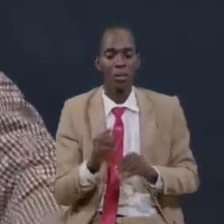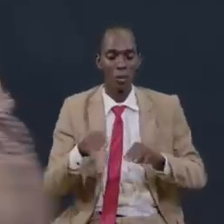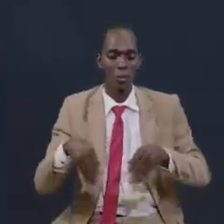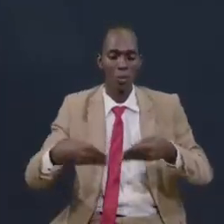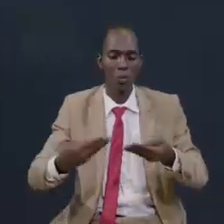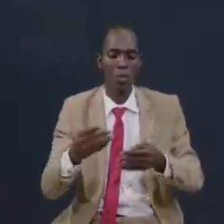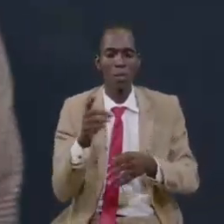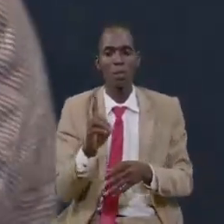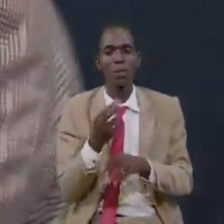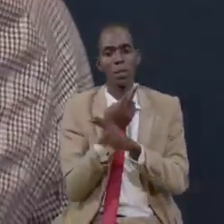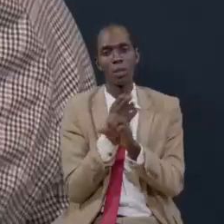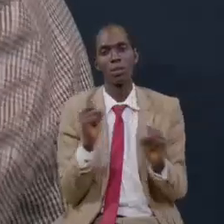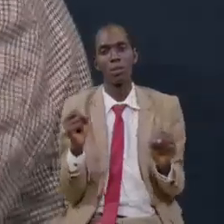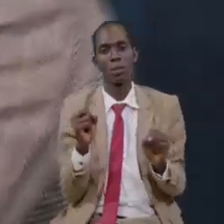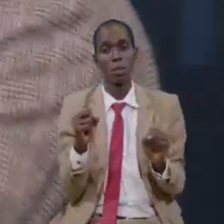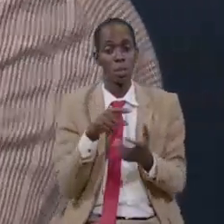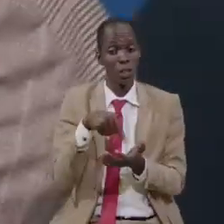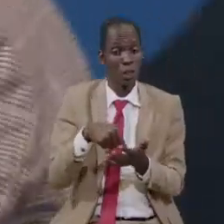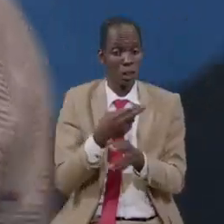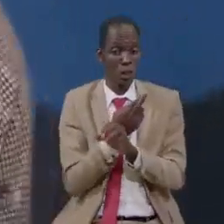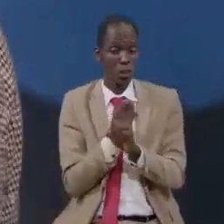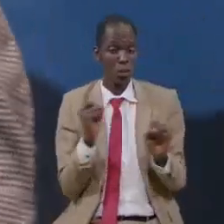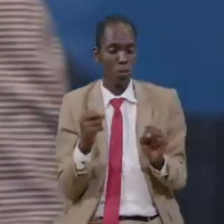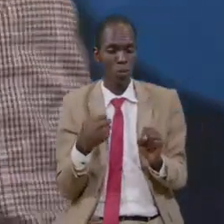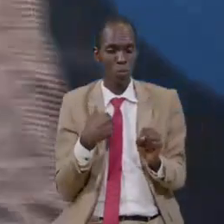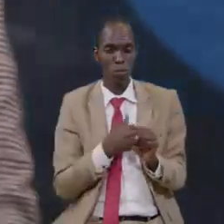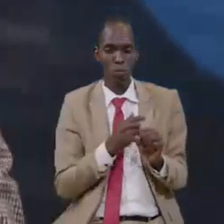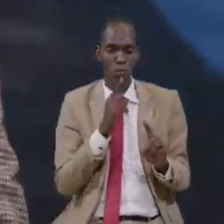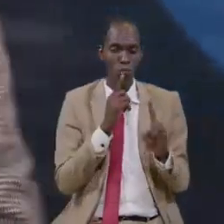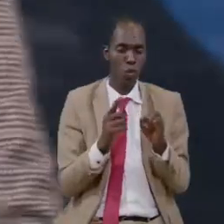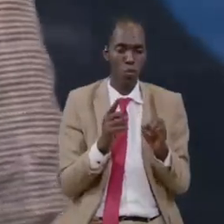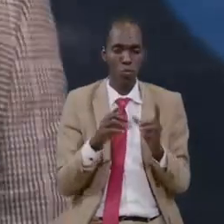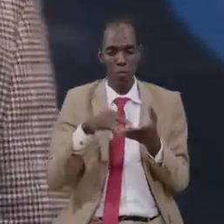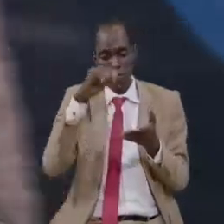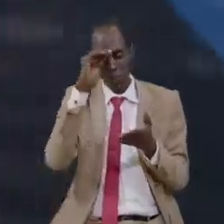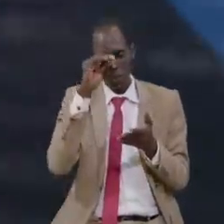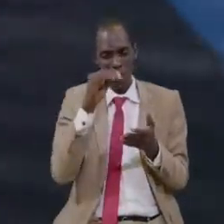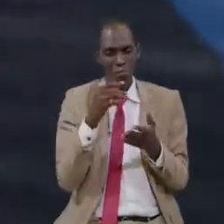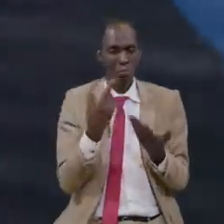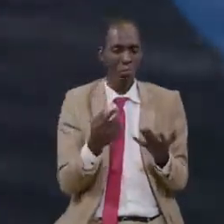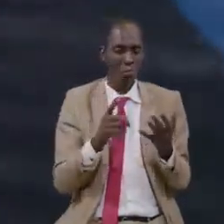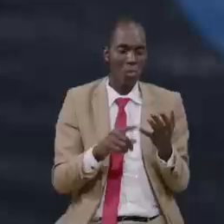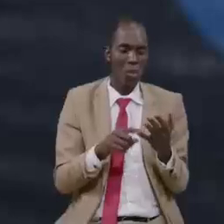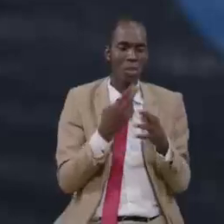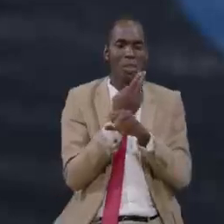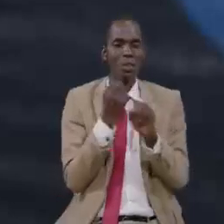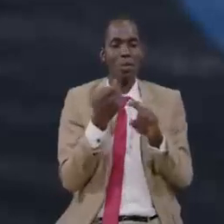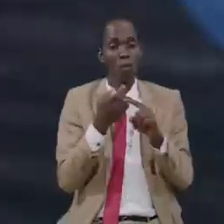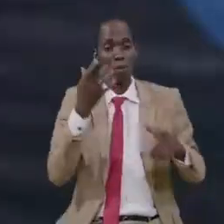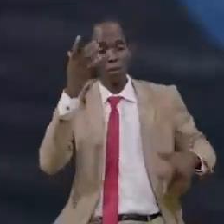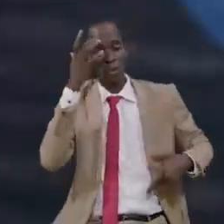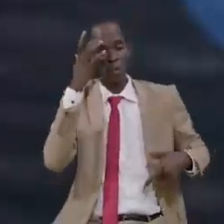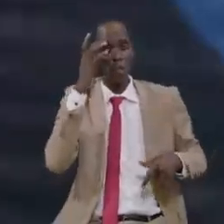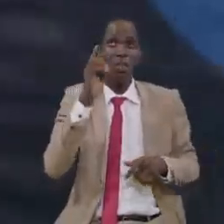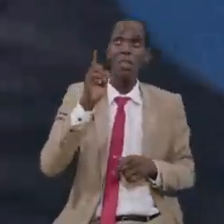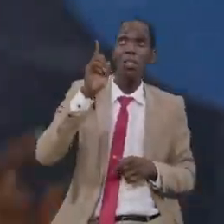redemption. This redemption we're talking about, redemption from sickness, He is the one that has